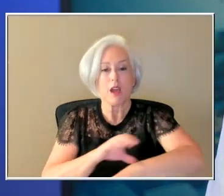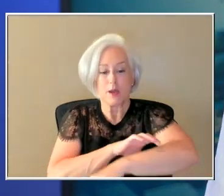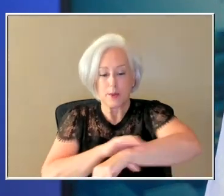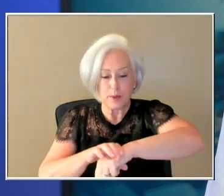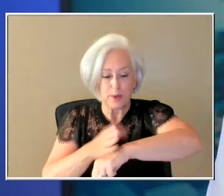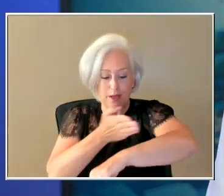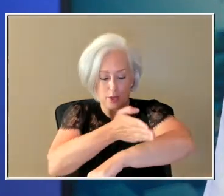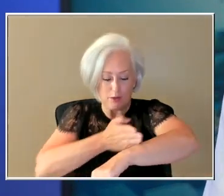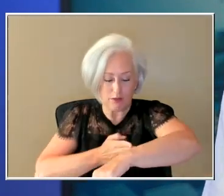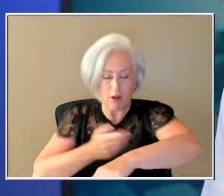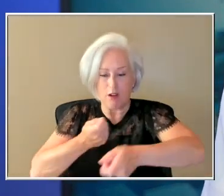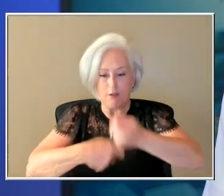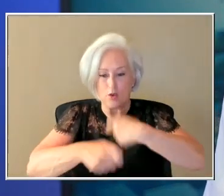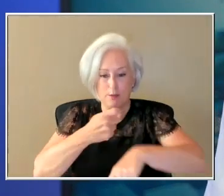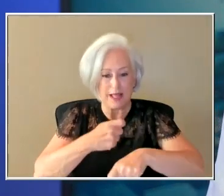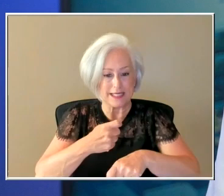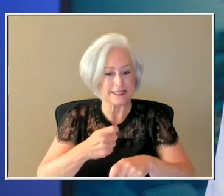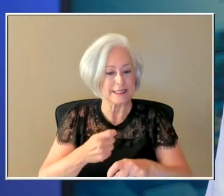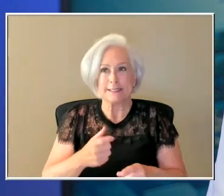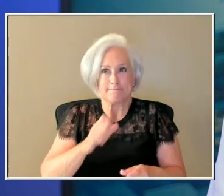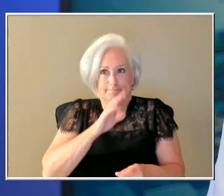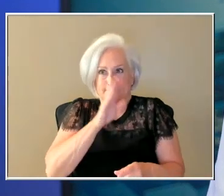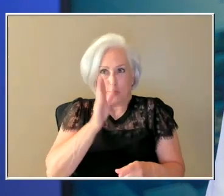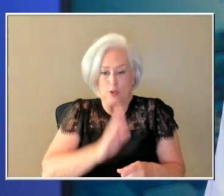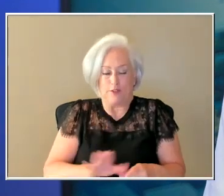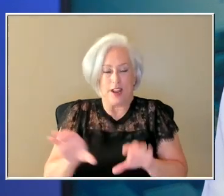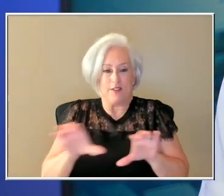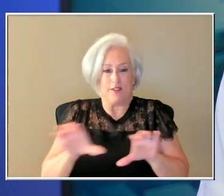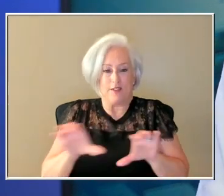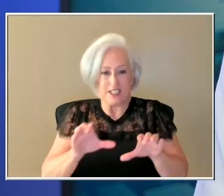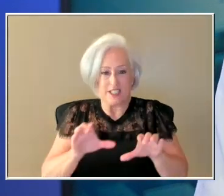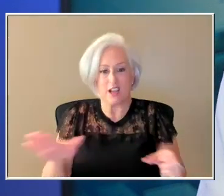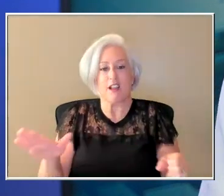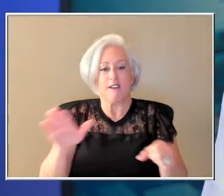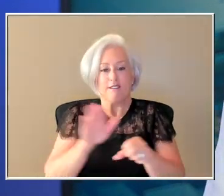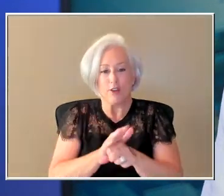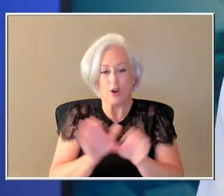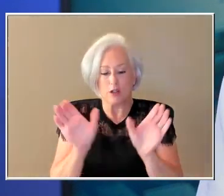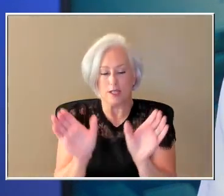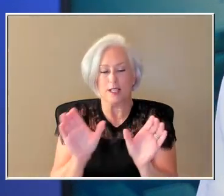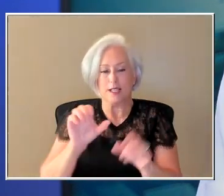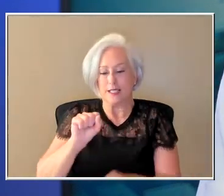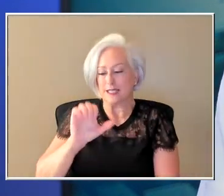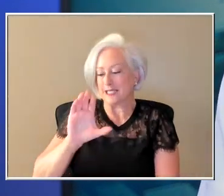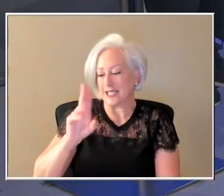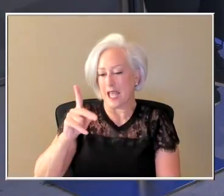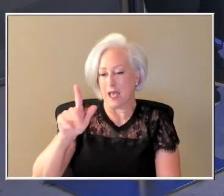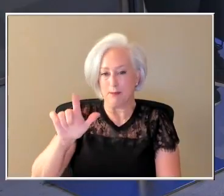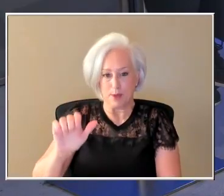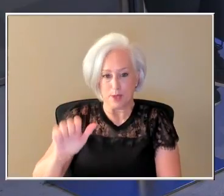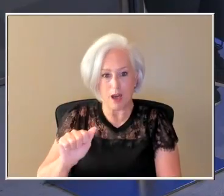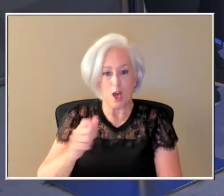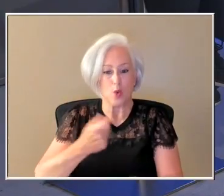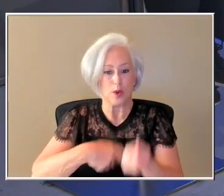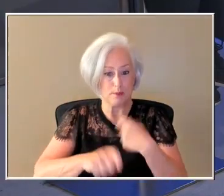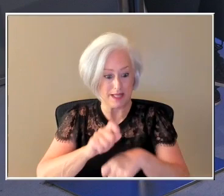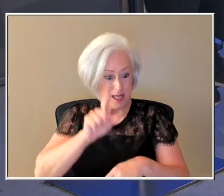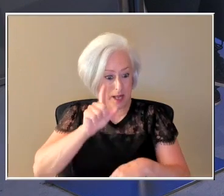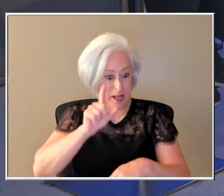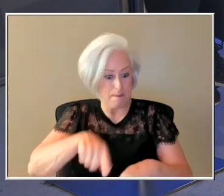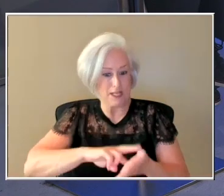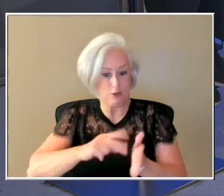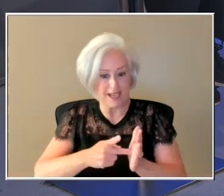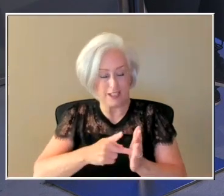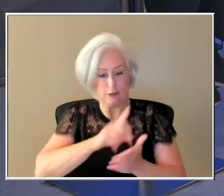a total scapula replacement. So they have to be essentially custom designed. Well, you're dealing with a rare cancer, and now you got a